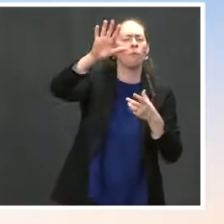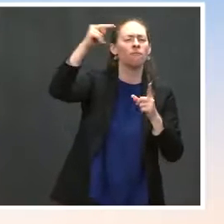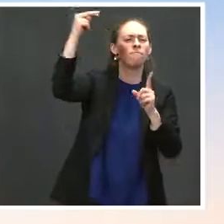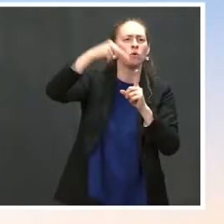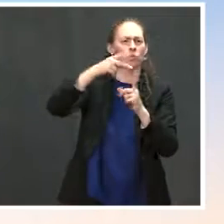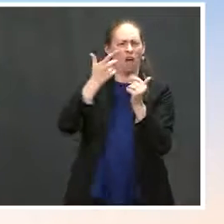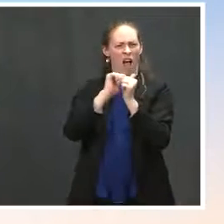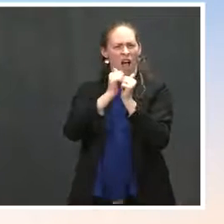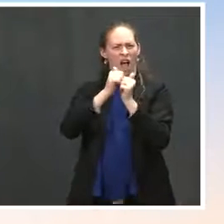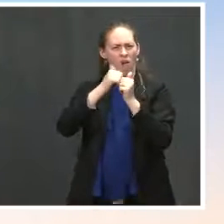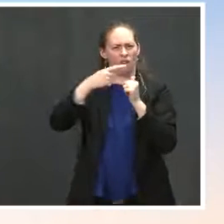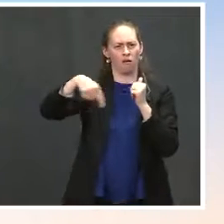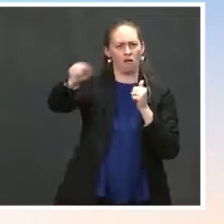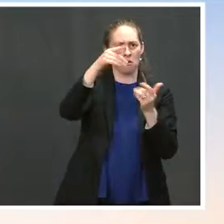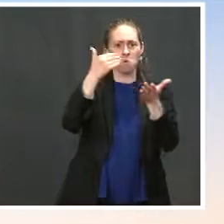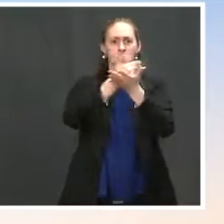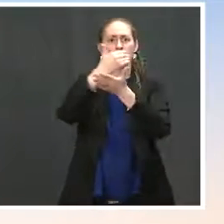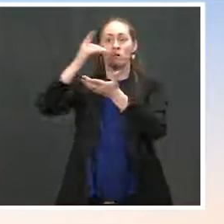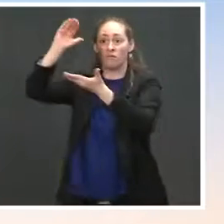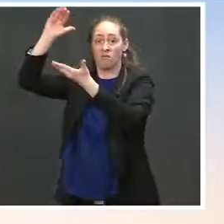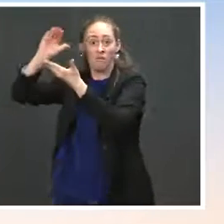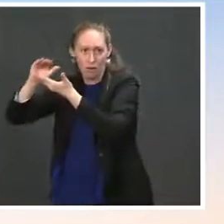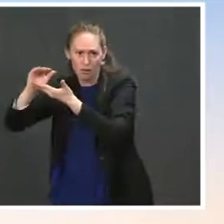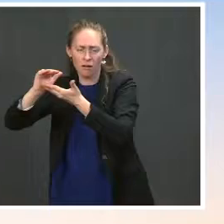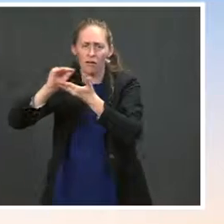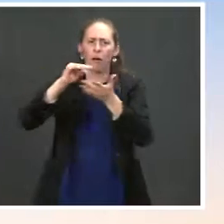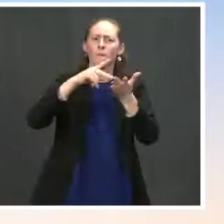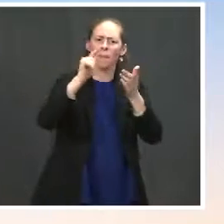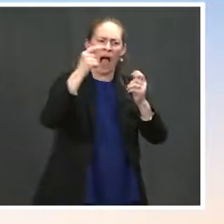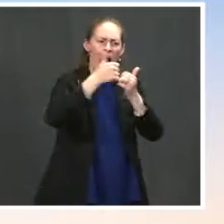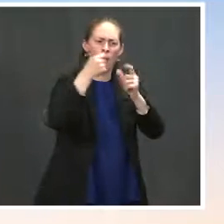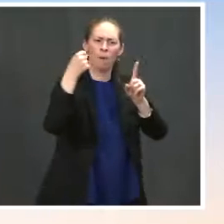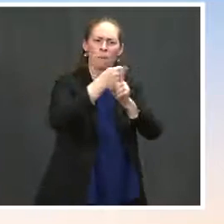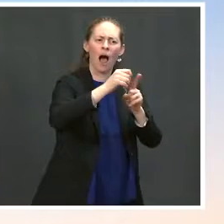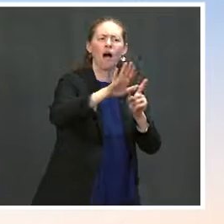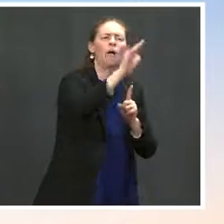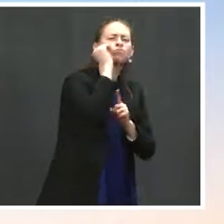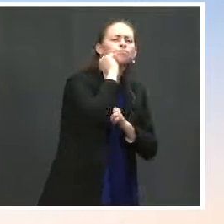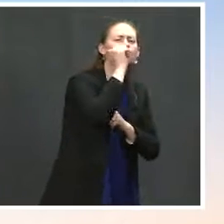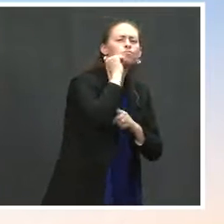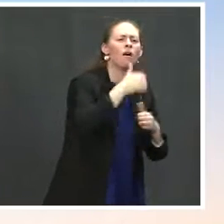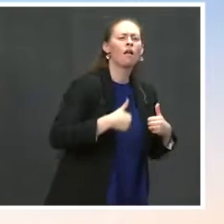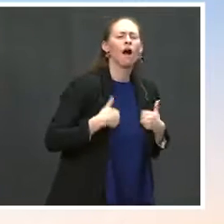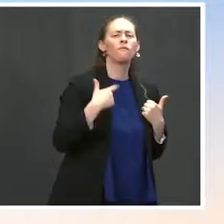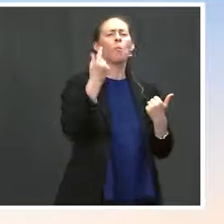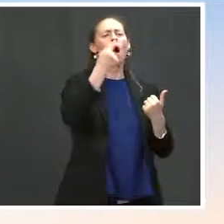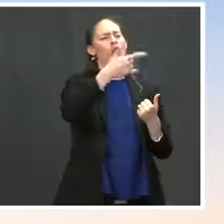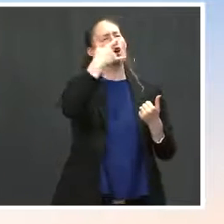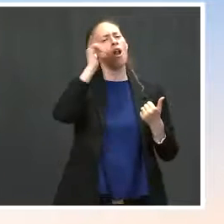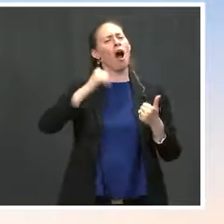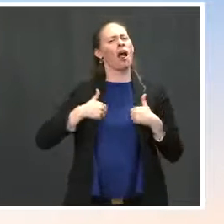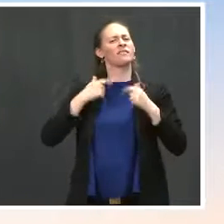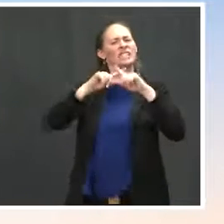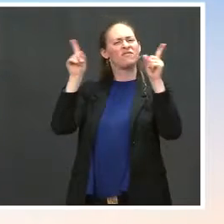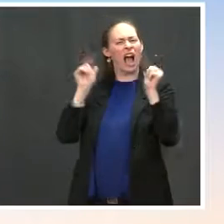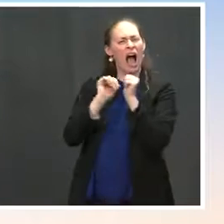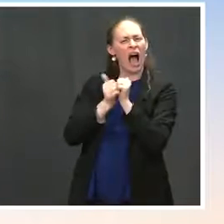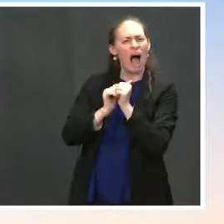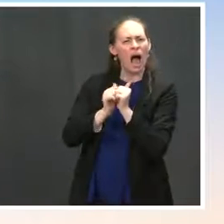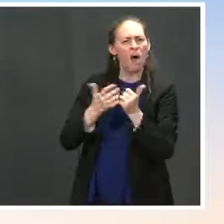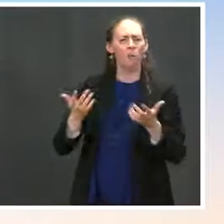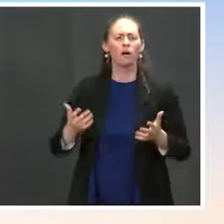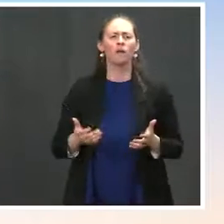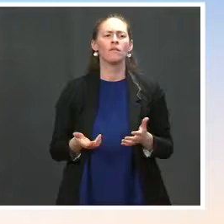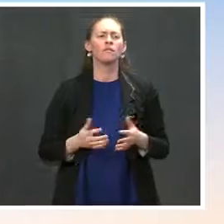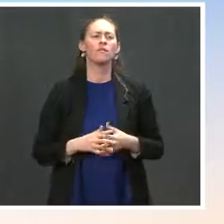this new reduction target impact their everyday lives? What kind of changes can Americans really expect to see? Well, look, I think